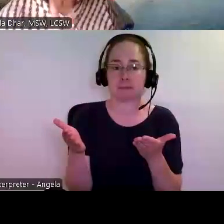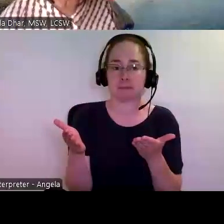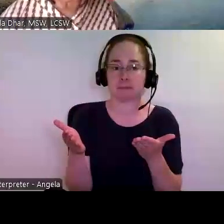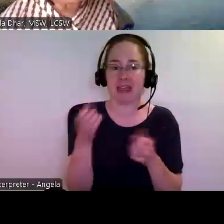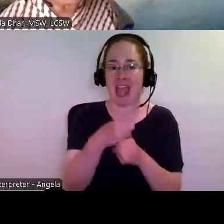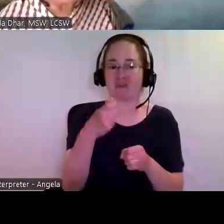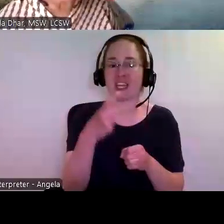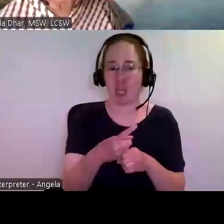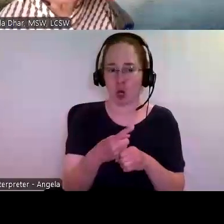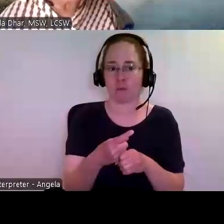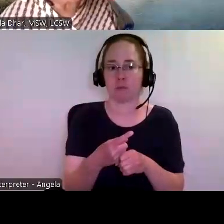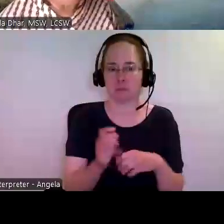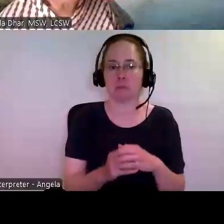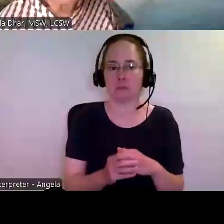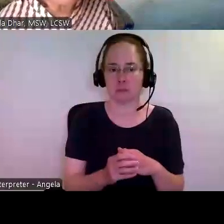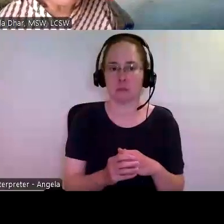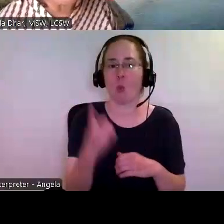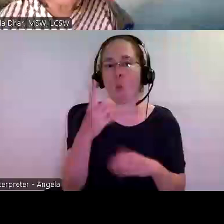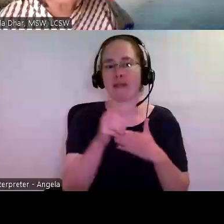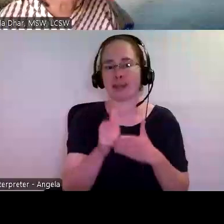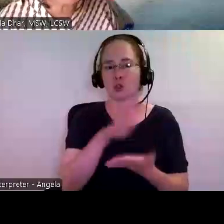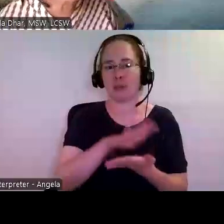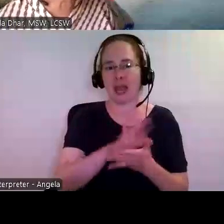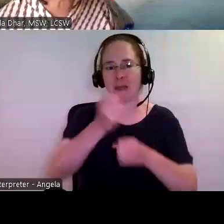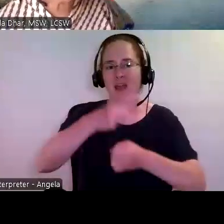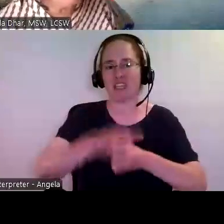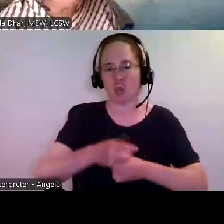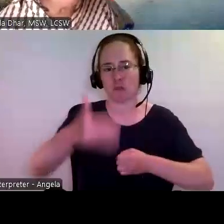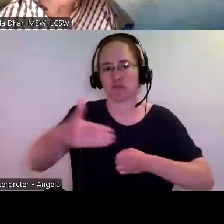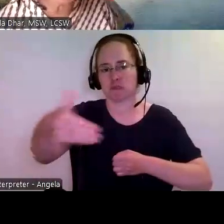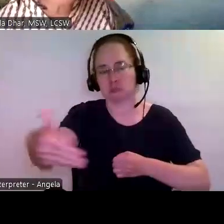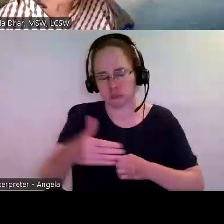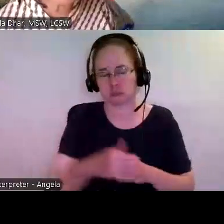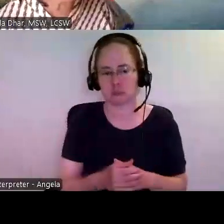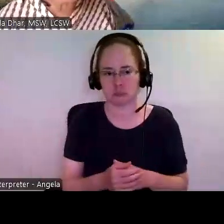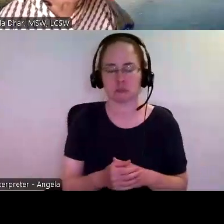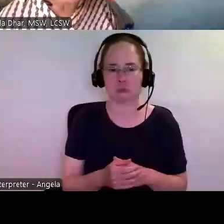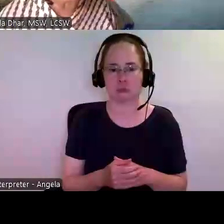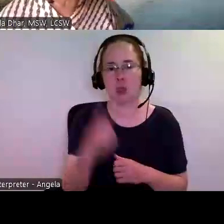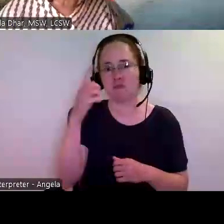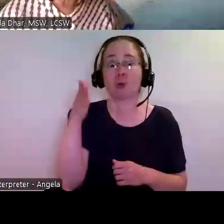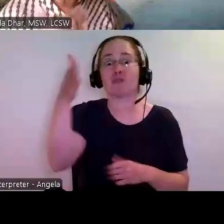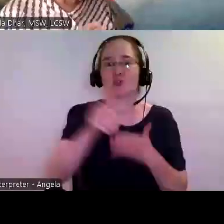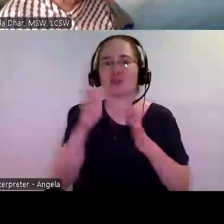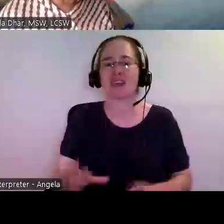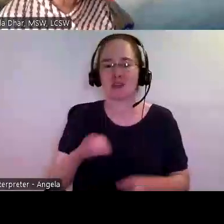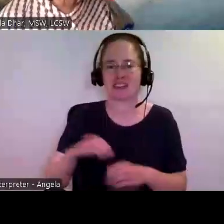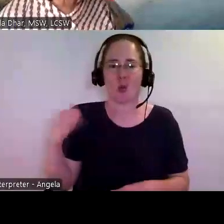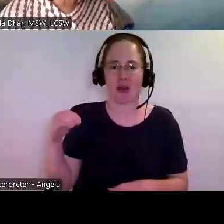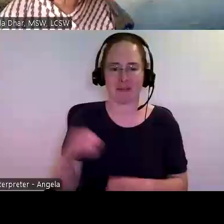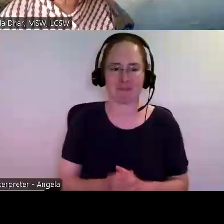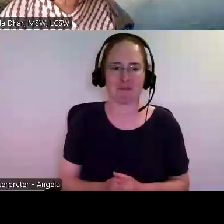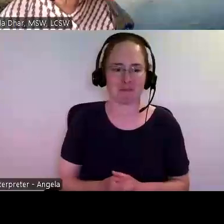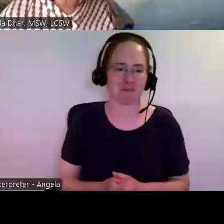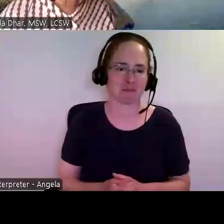every year one leadership academy for the future leaders in Oregon. Next slide.